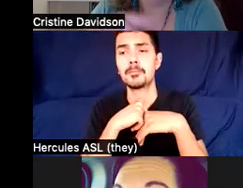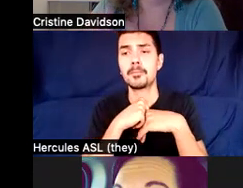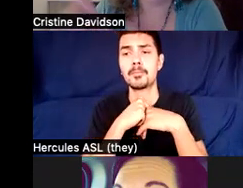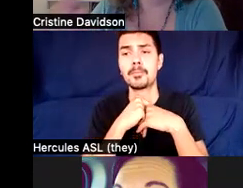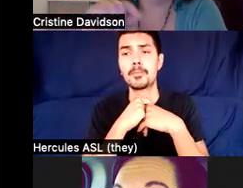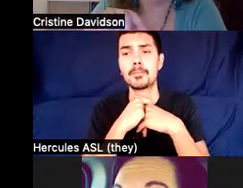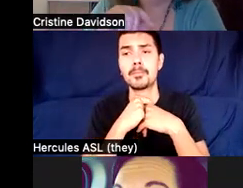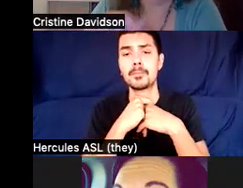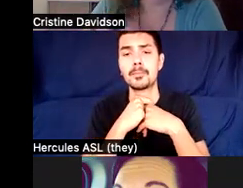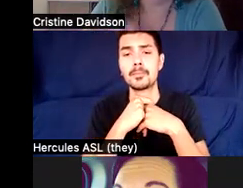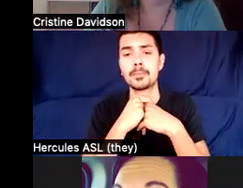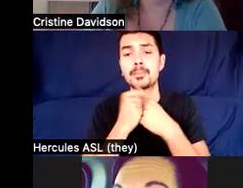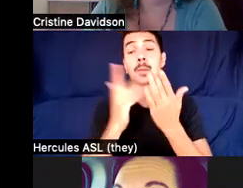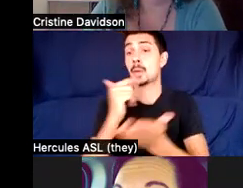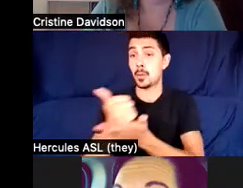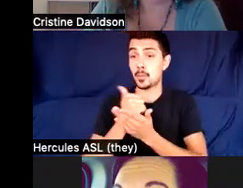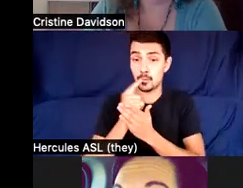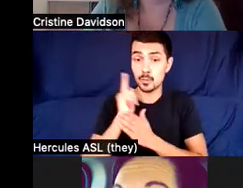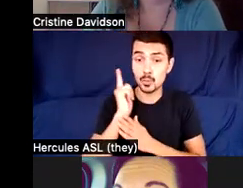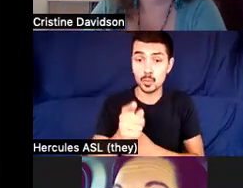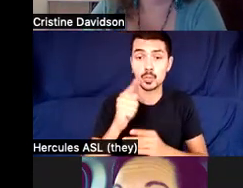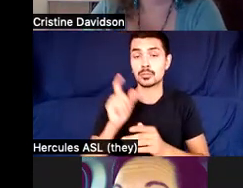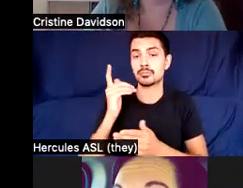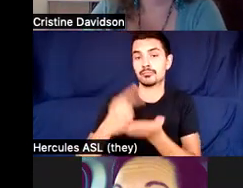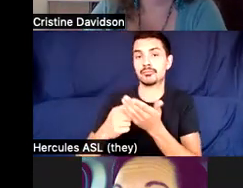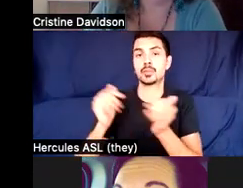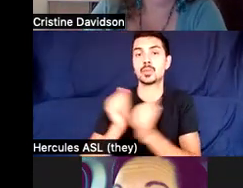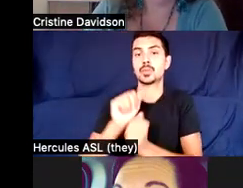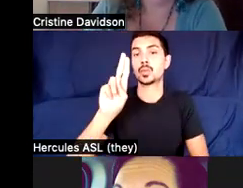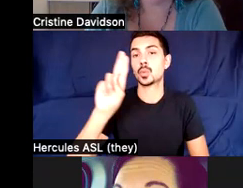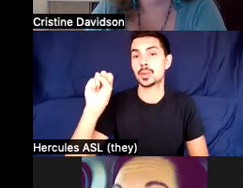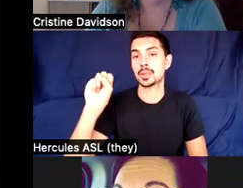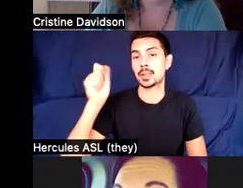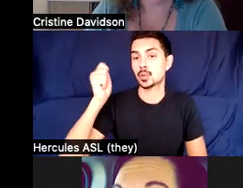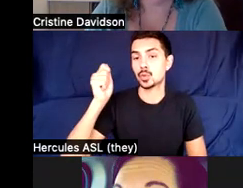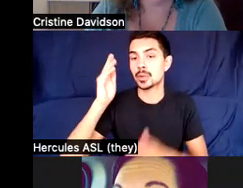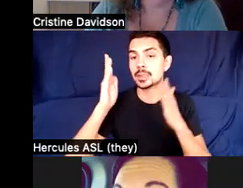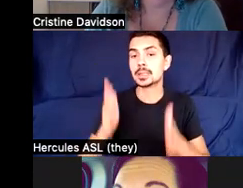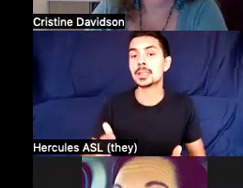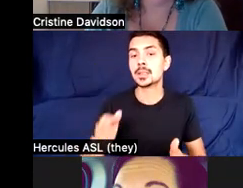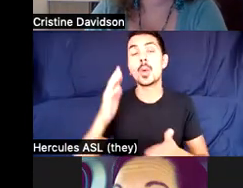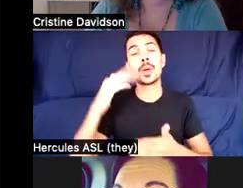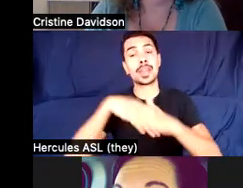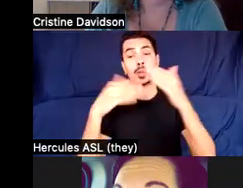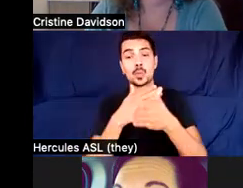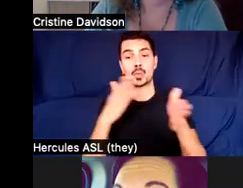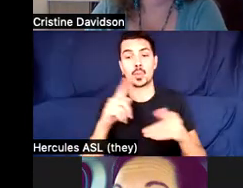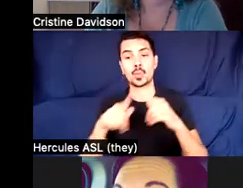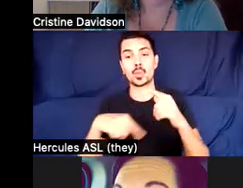for you to talk with the U.S. attorney, right? Or to be in the room when Geraldine talks to the U.S. attorney.